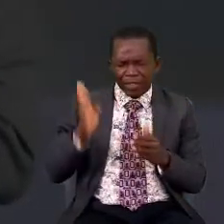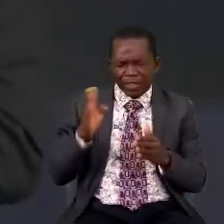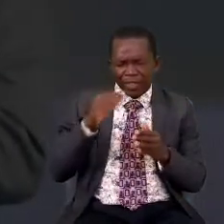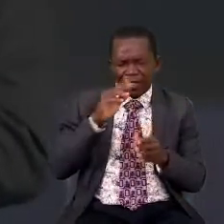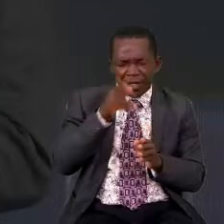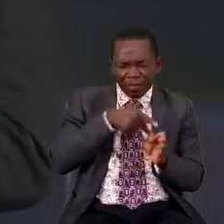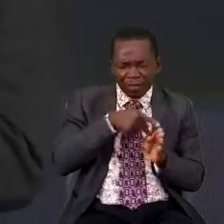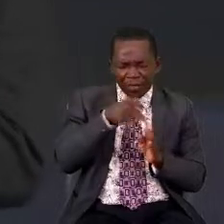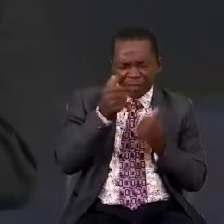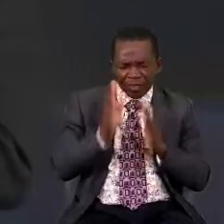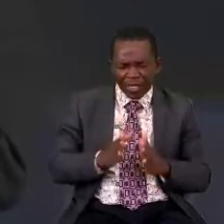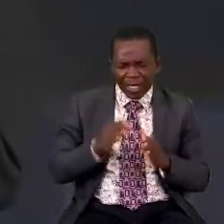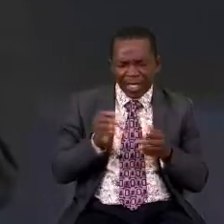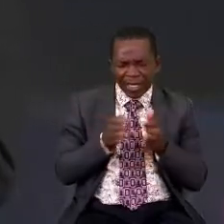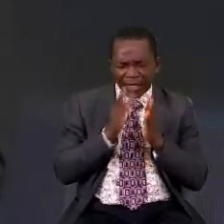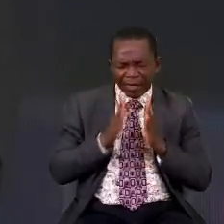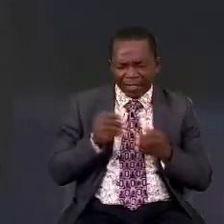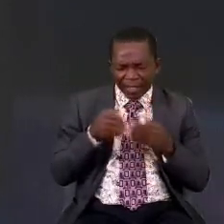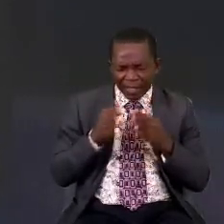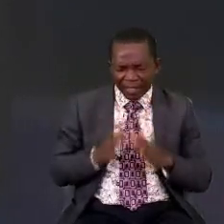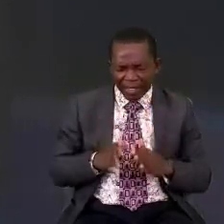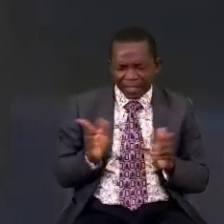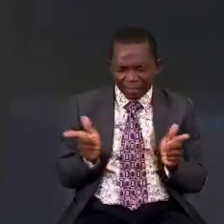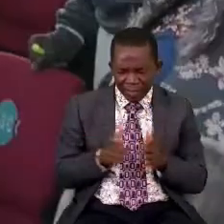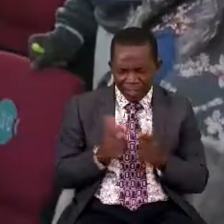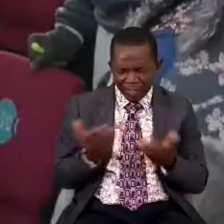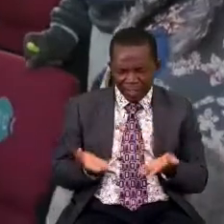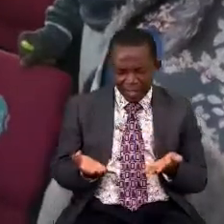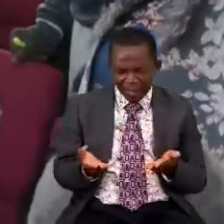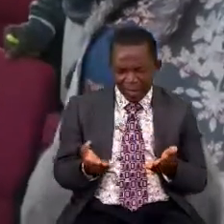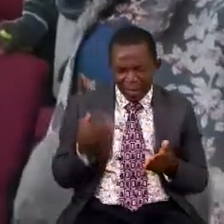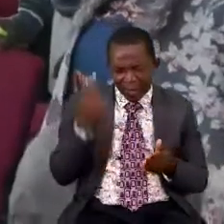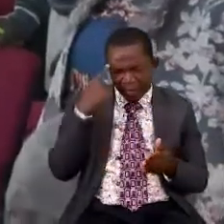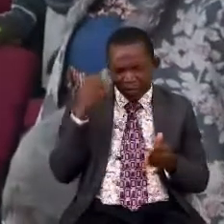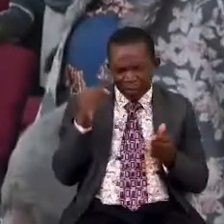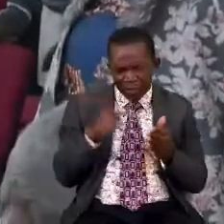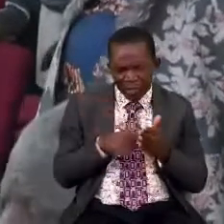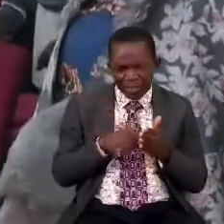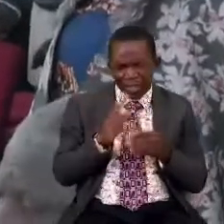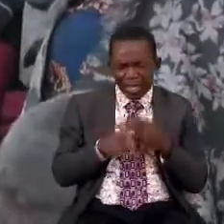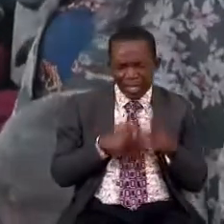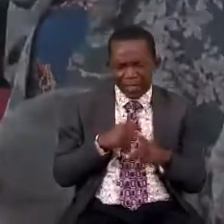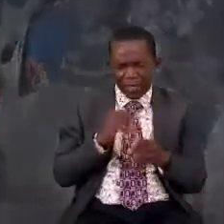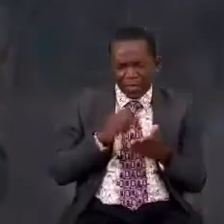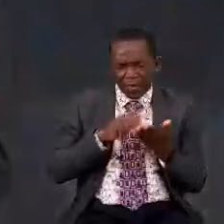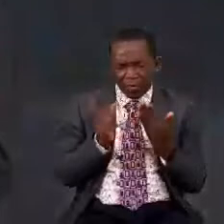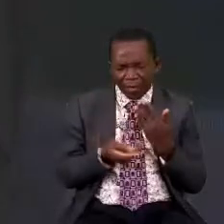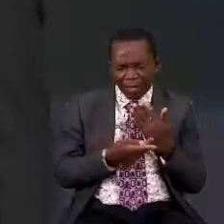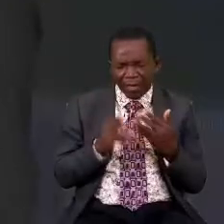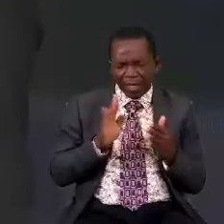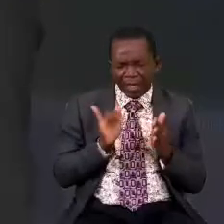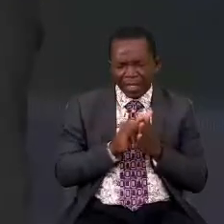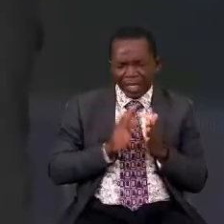this, our ministries will never be the same again. There will be new power,